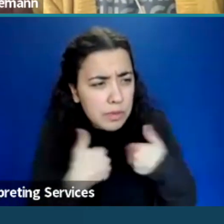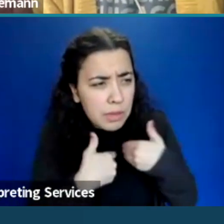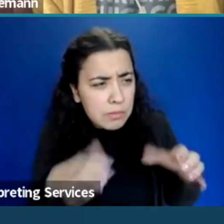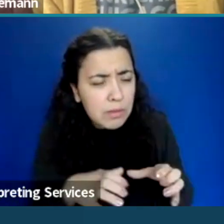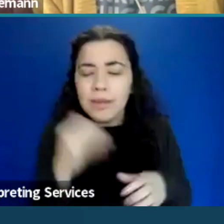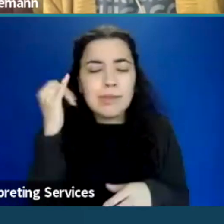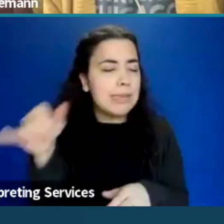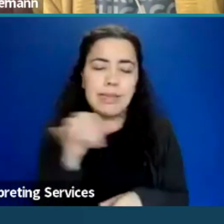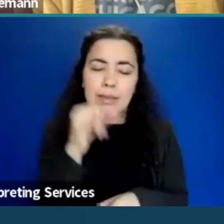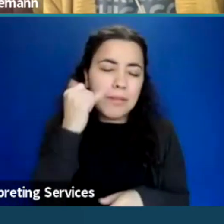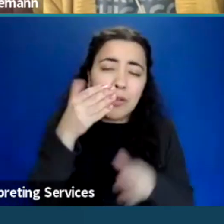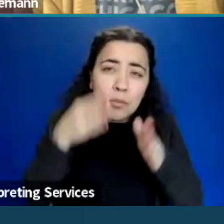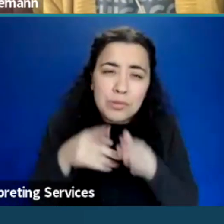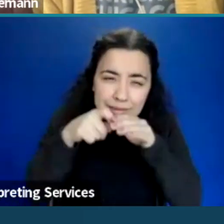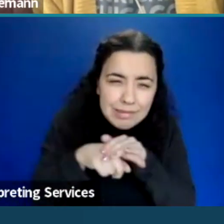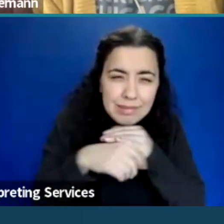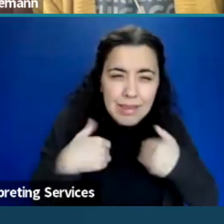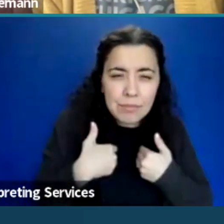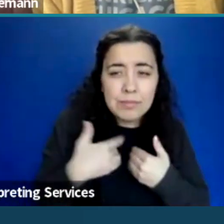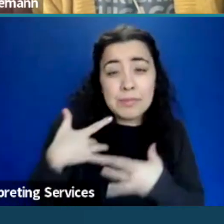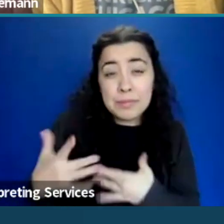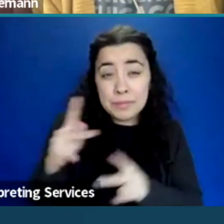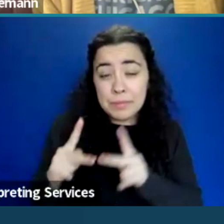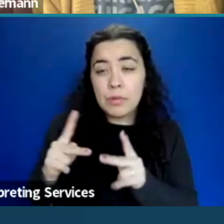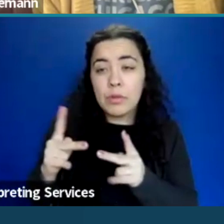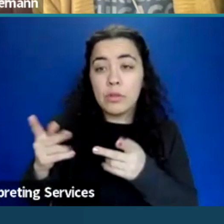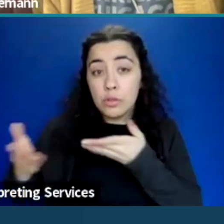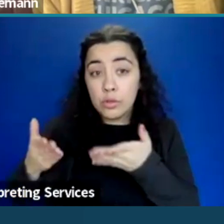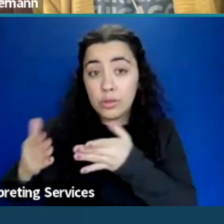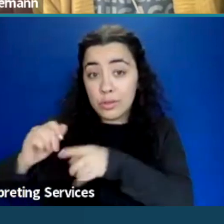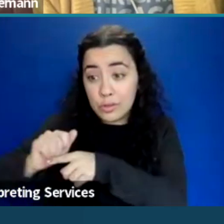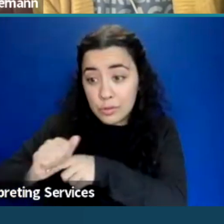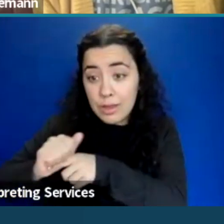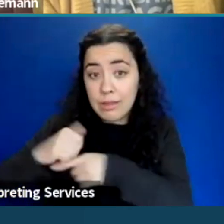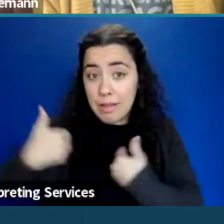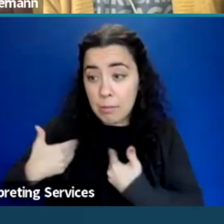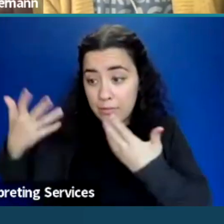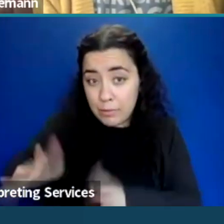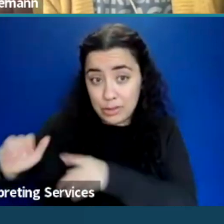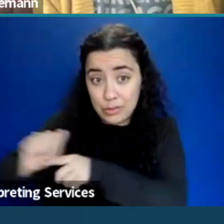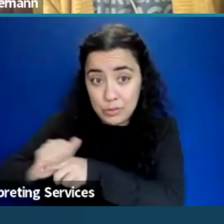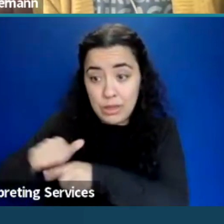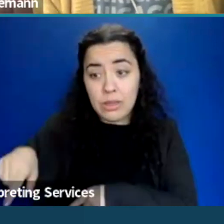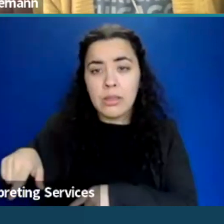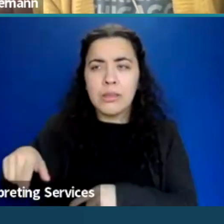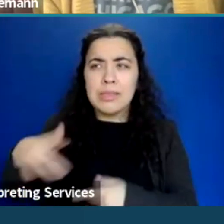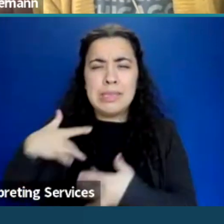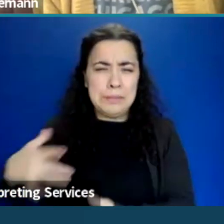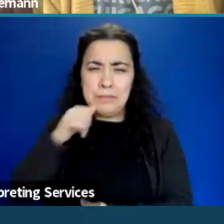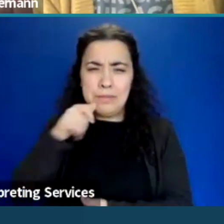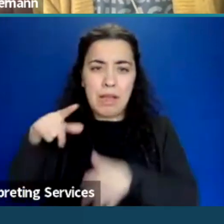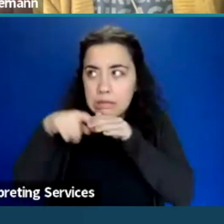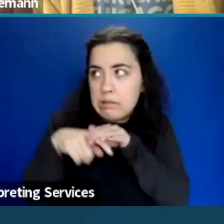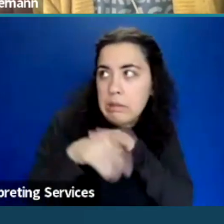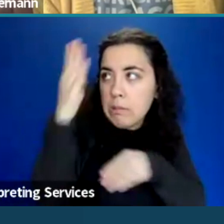in an animal. And again, you know, people who have a trained service animal aren't trying to sneak them in typically. So yes, absolutely follow